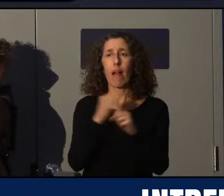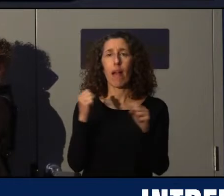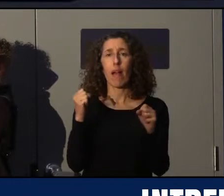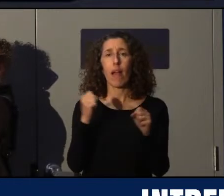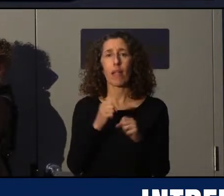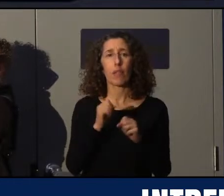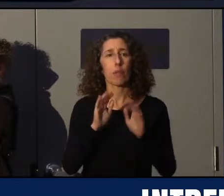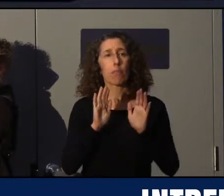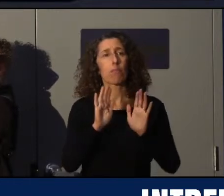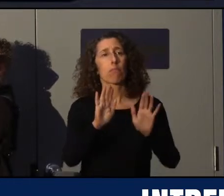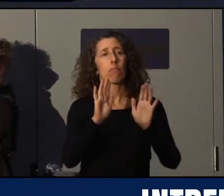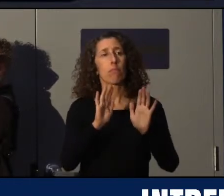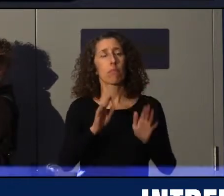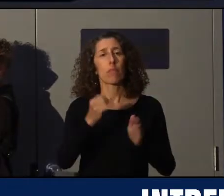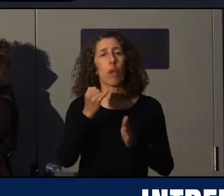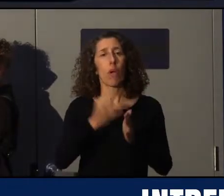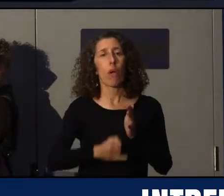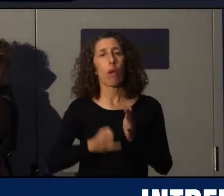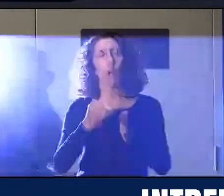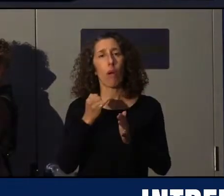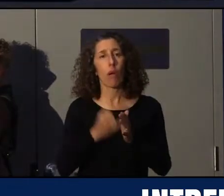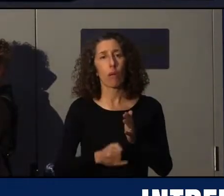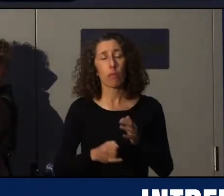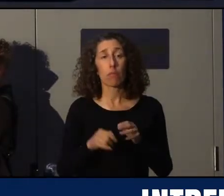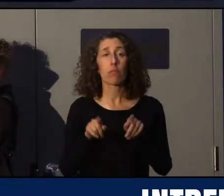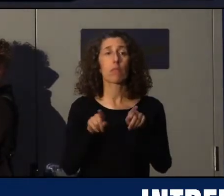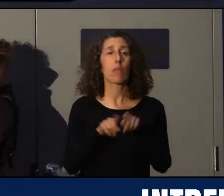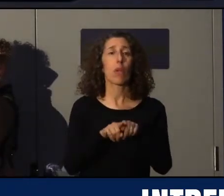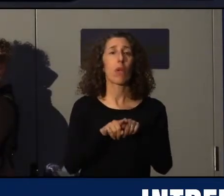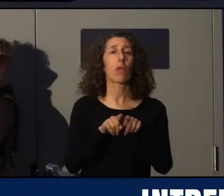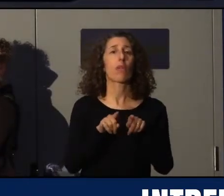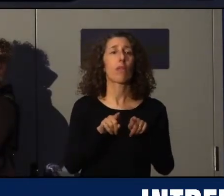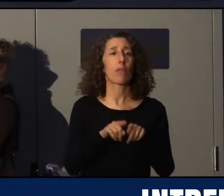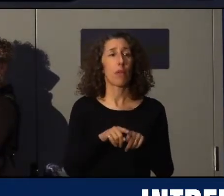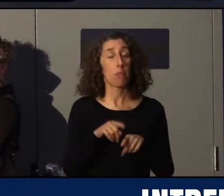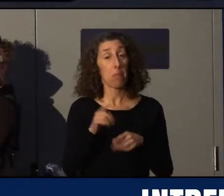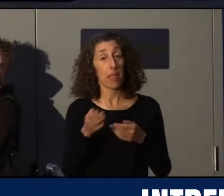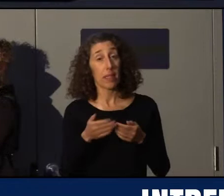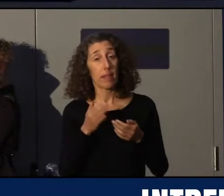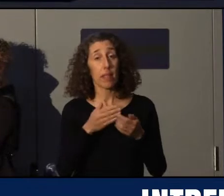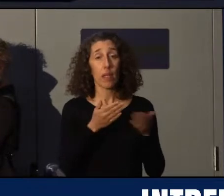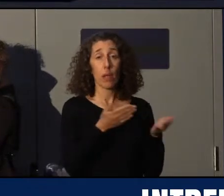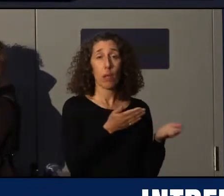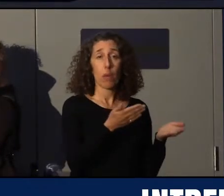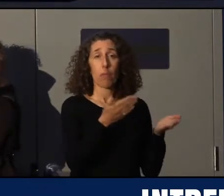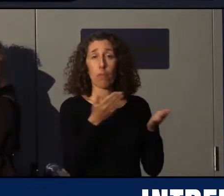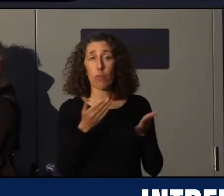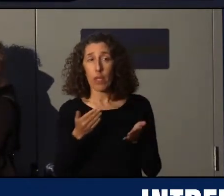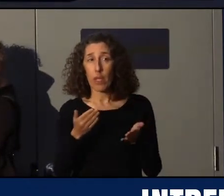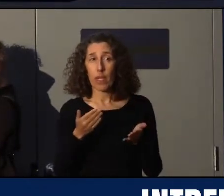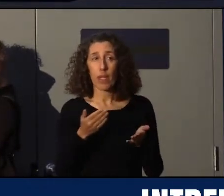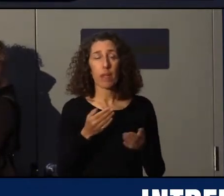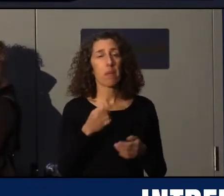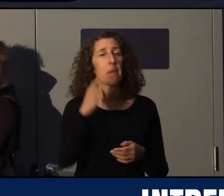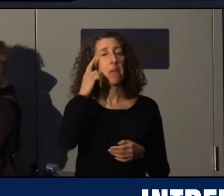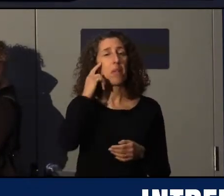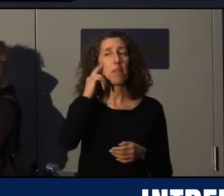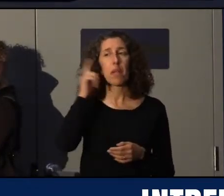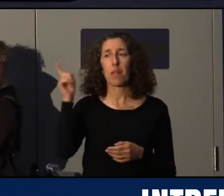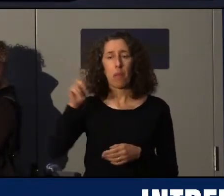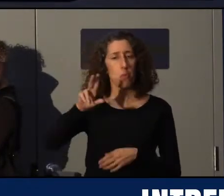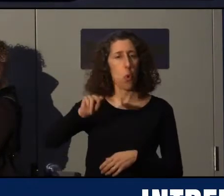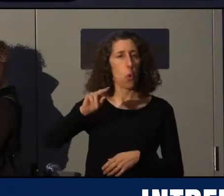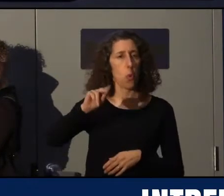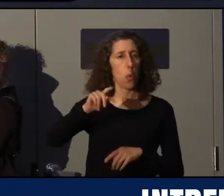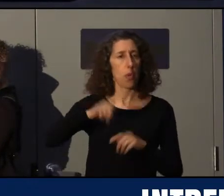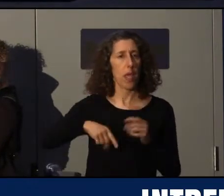resources, you have a limited shuttle. What was some of the pushback you got that said, oh, art isn't as important as X, Y, or